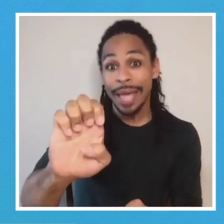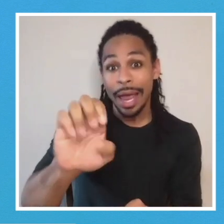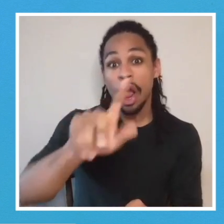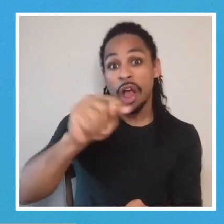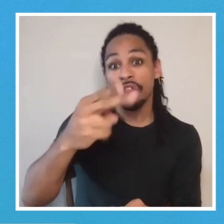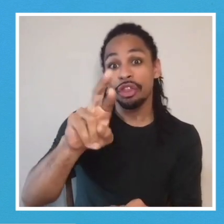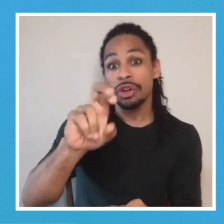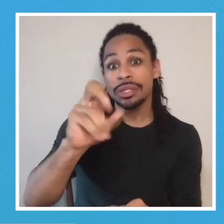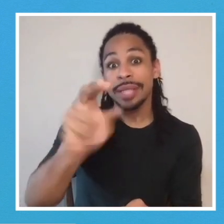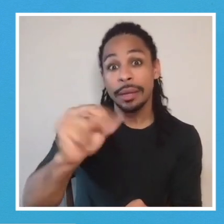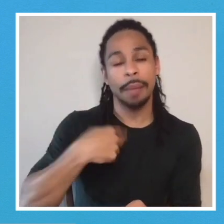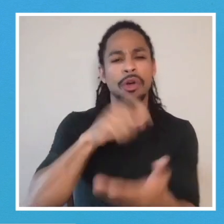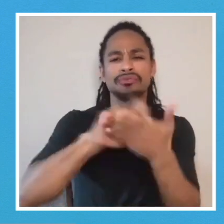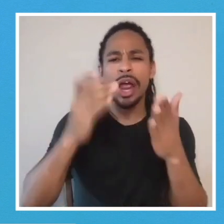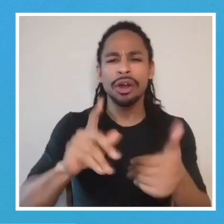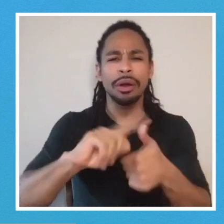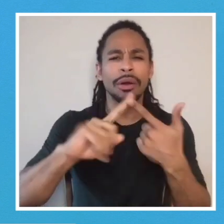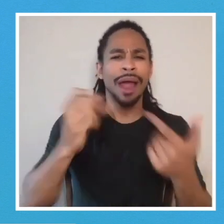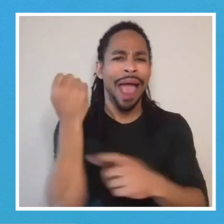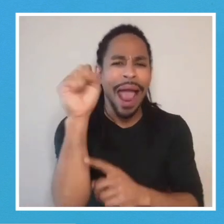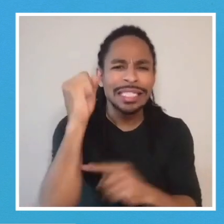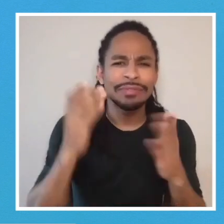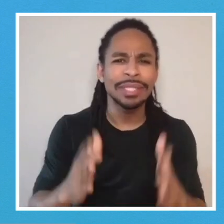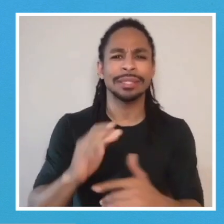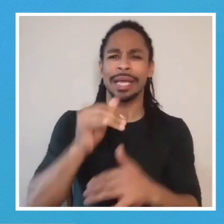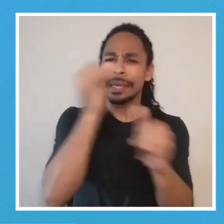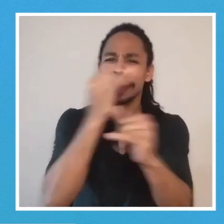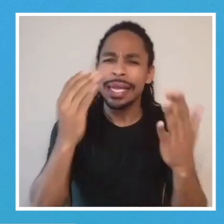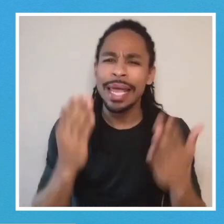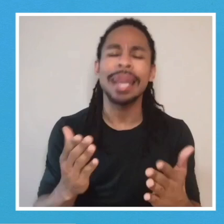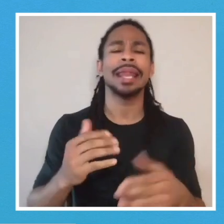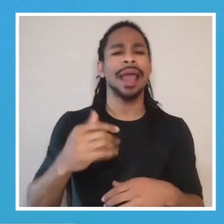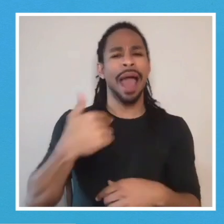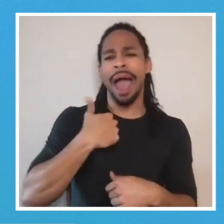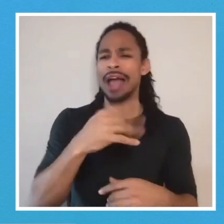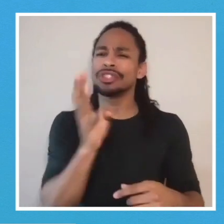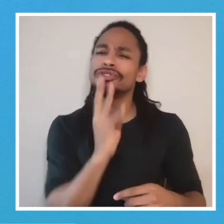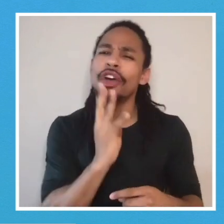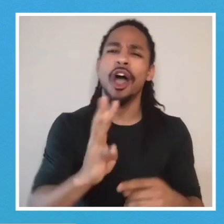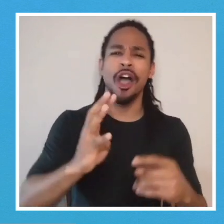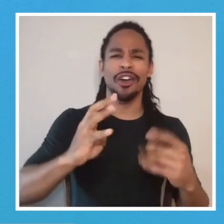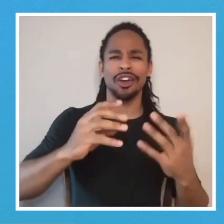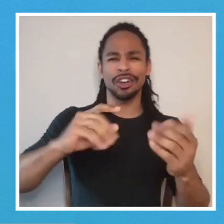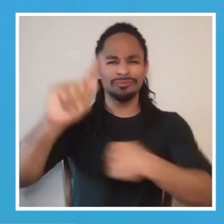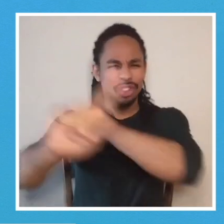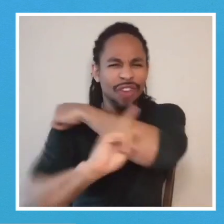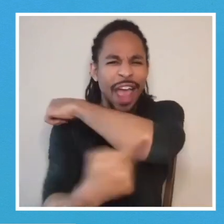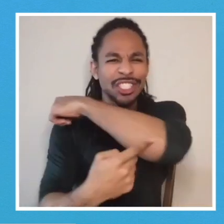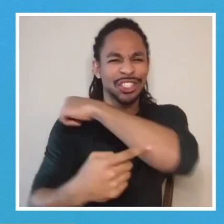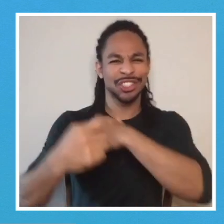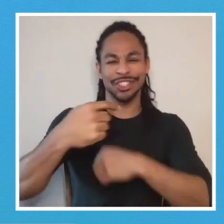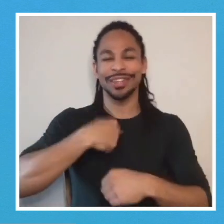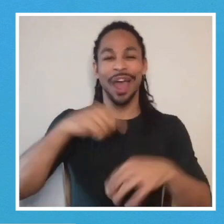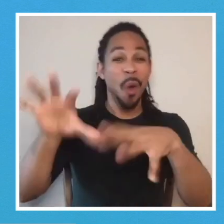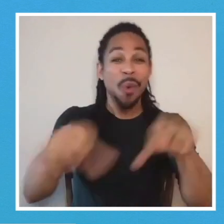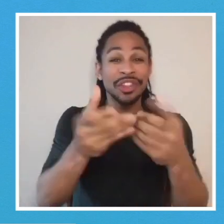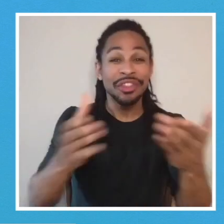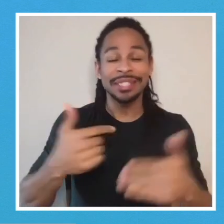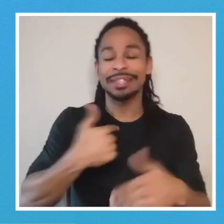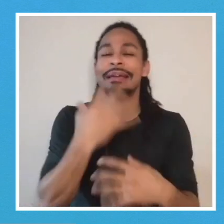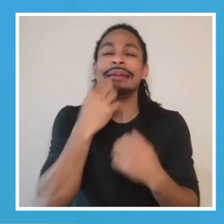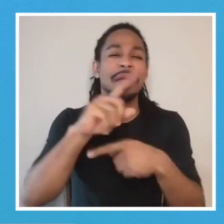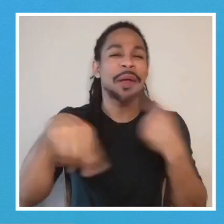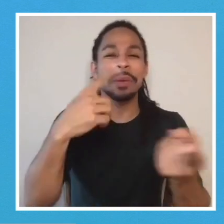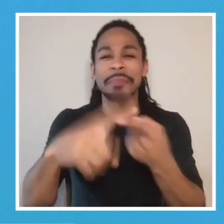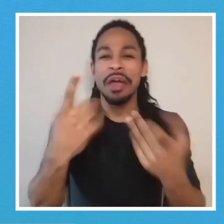I'm an activist. I'm a comedian. I talk trash. I host things. I care about this intersection of race, tech, democracy,